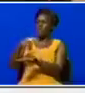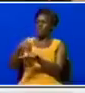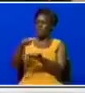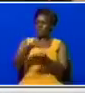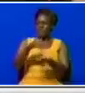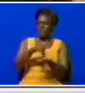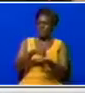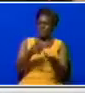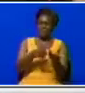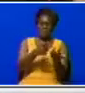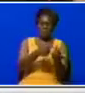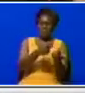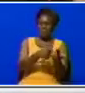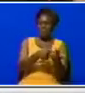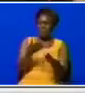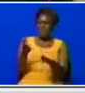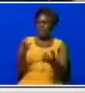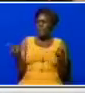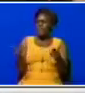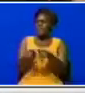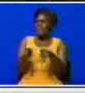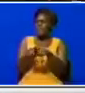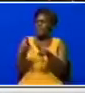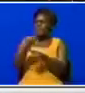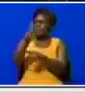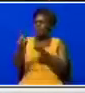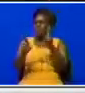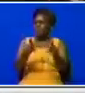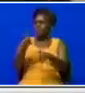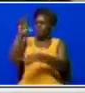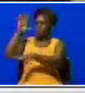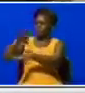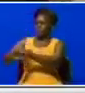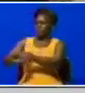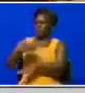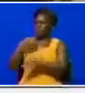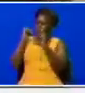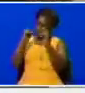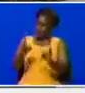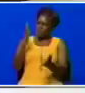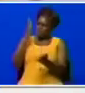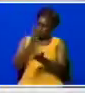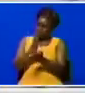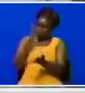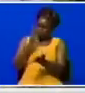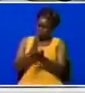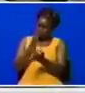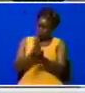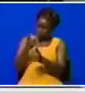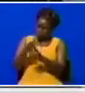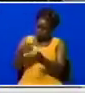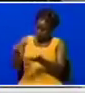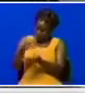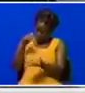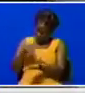they've been tallying these results, because that is the same question that NASA has been raising, that if the results were coming from the polling centers, then